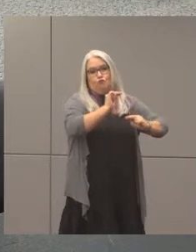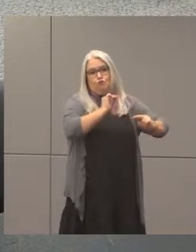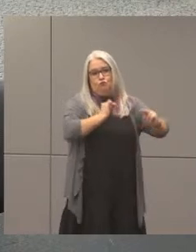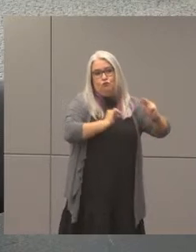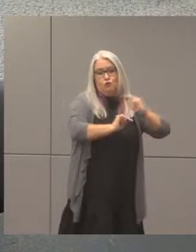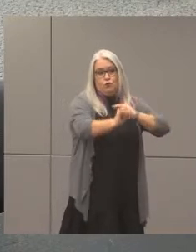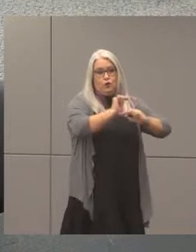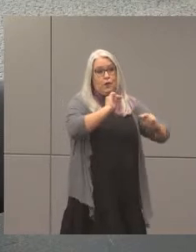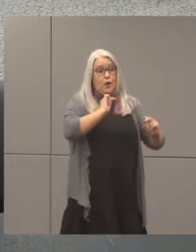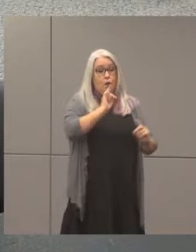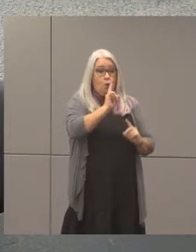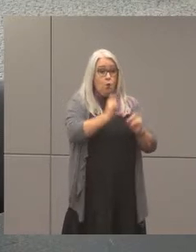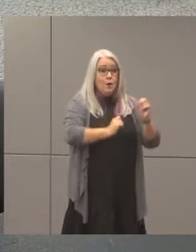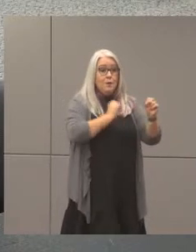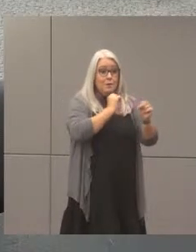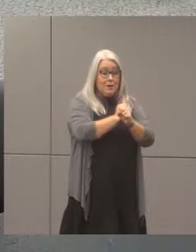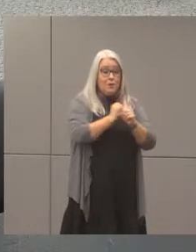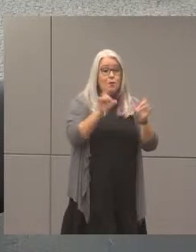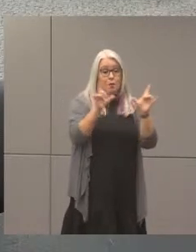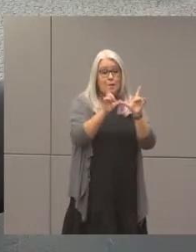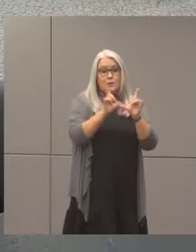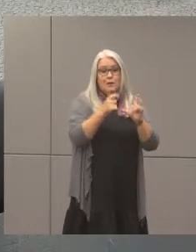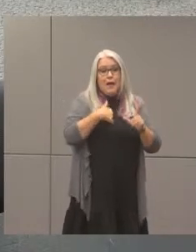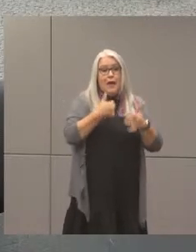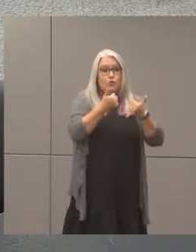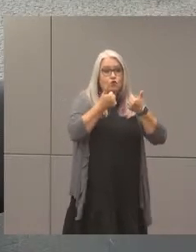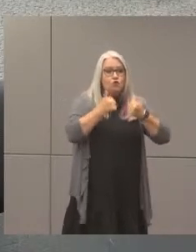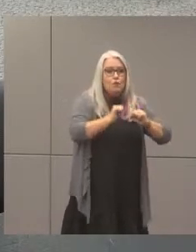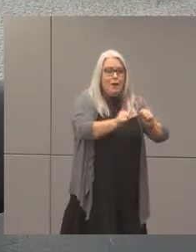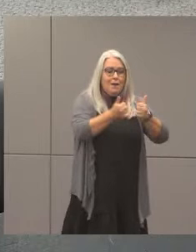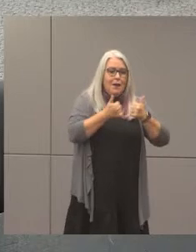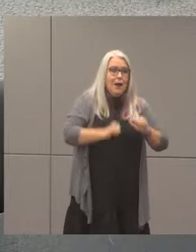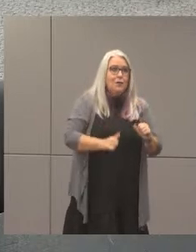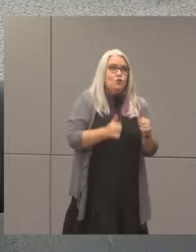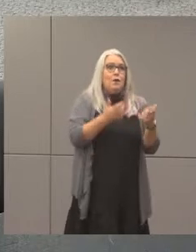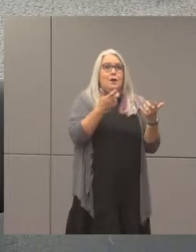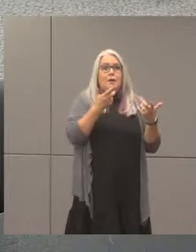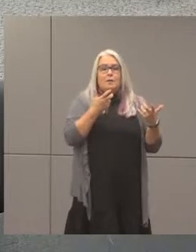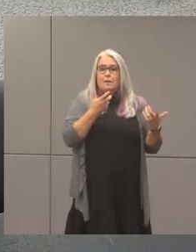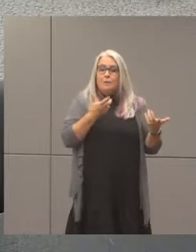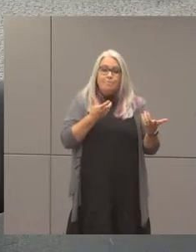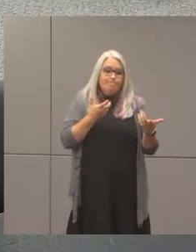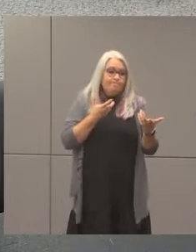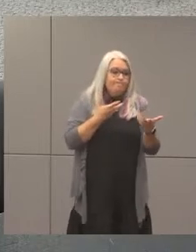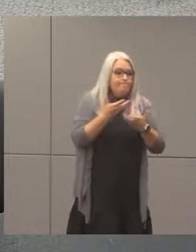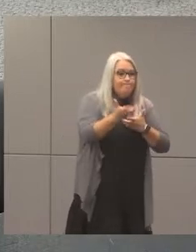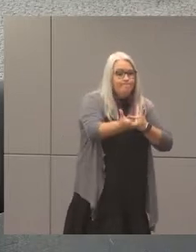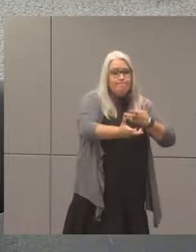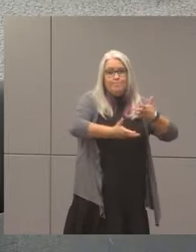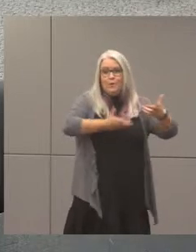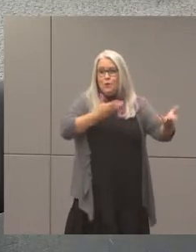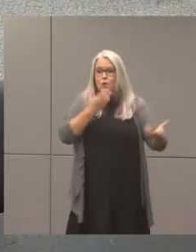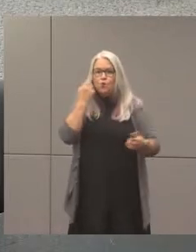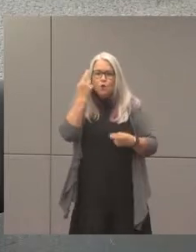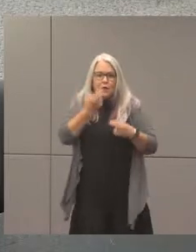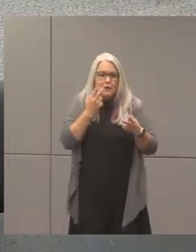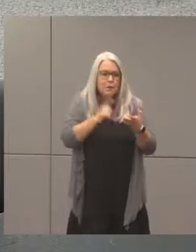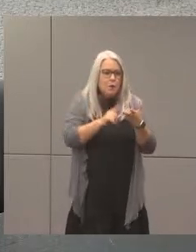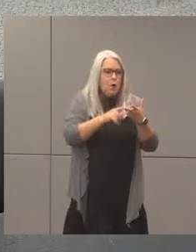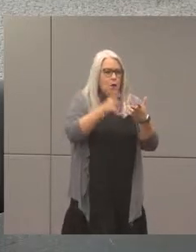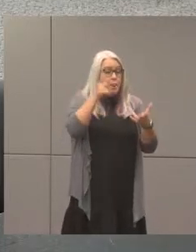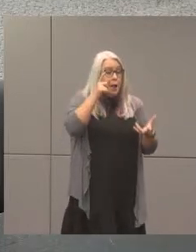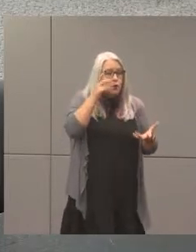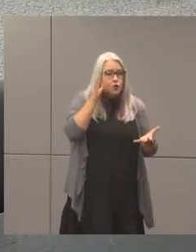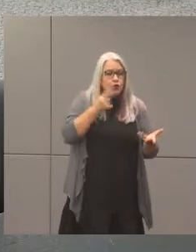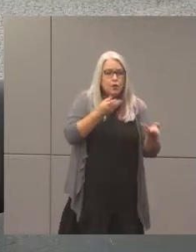1-year license with them. I did. I went through and tried to be reasonable, rational, logical. They